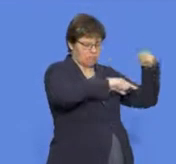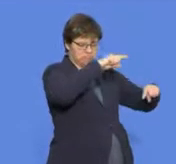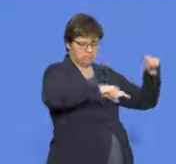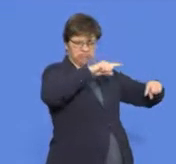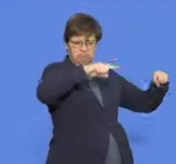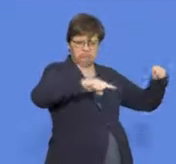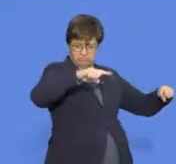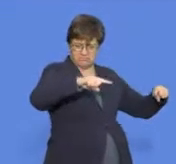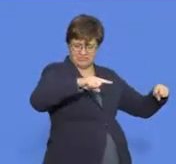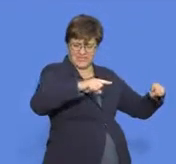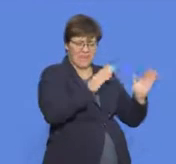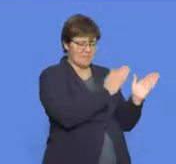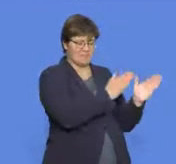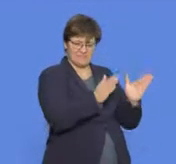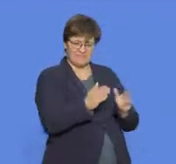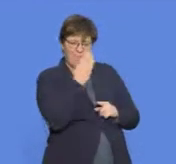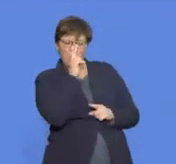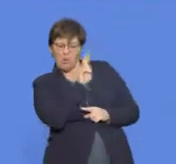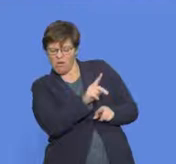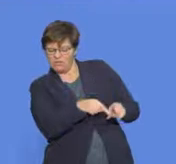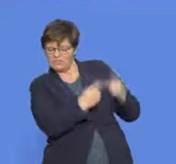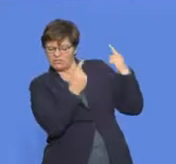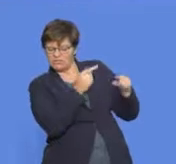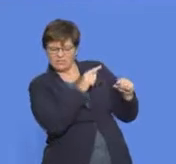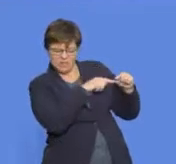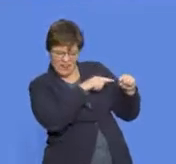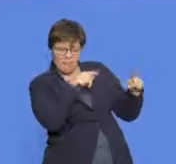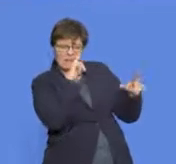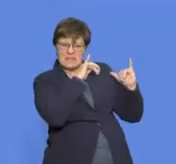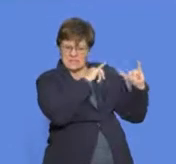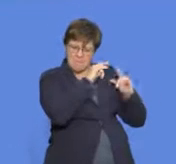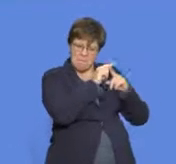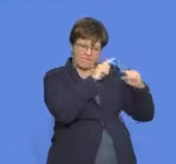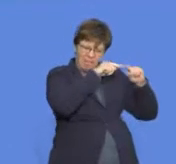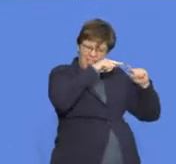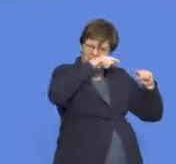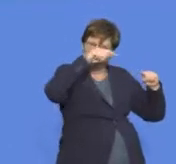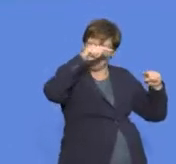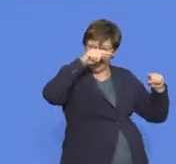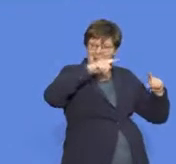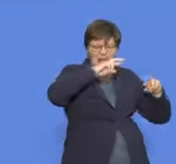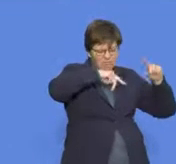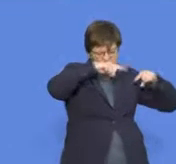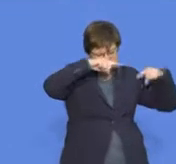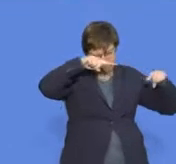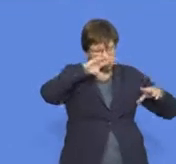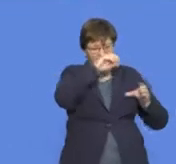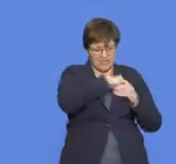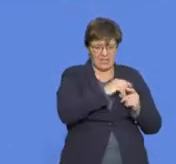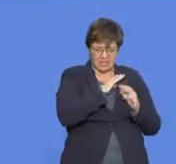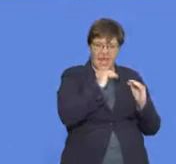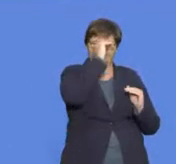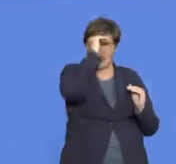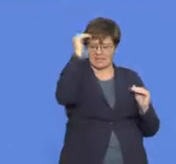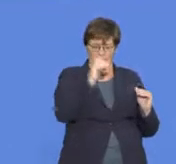of intermediate phenotypes. So there's a continuation. All right, so if you have a look at height here, you can see these girls.